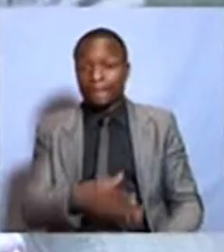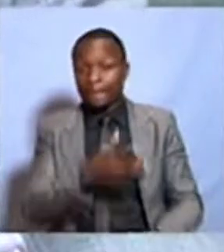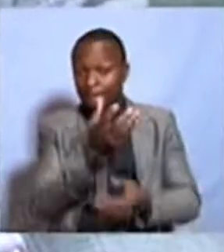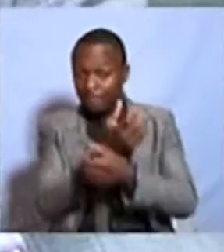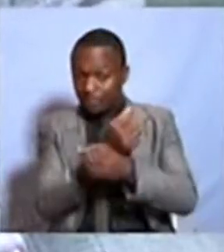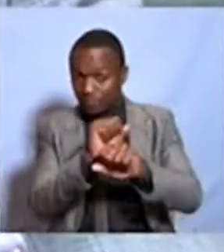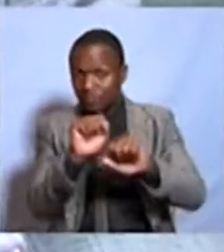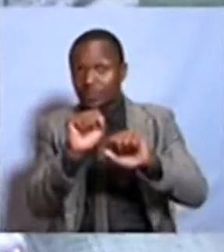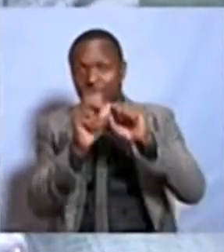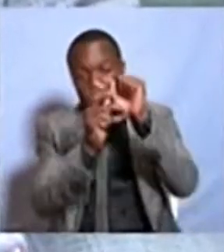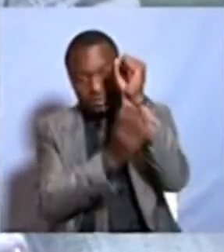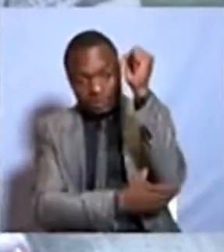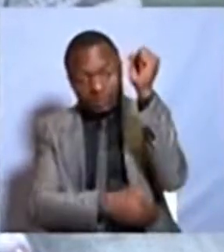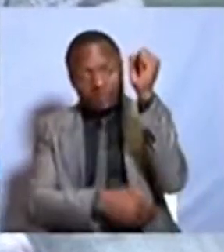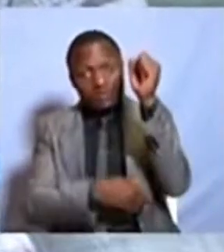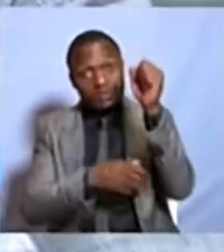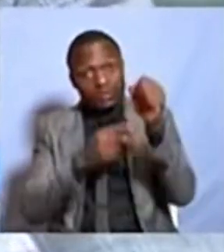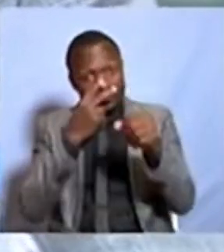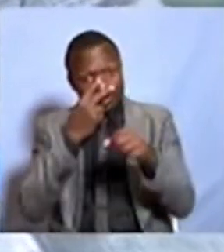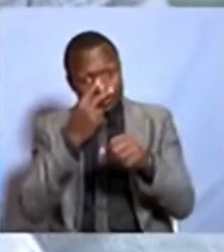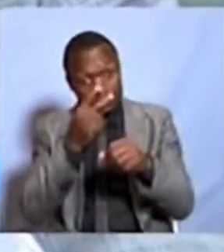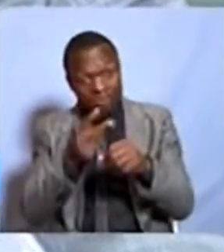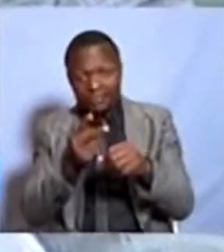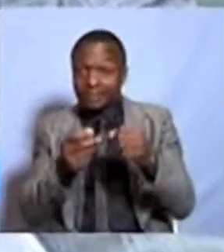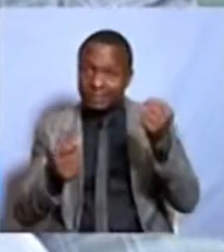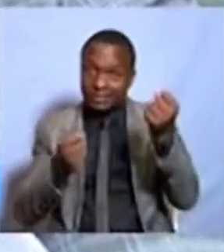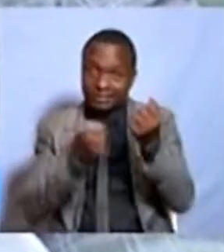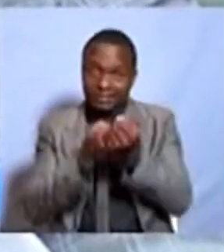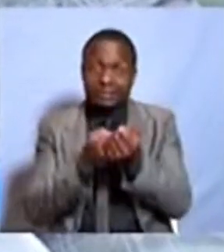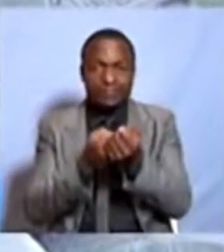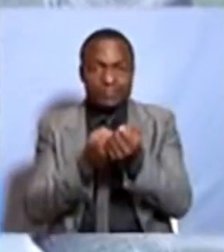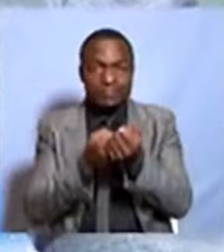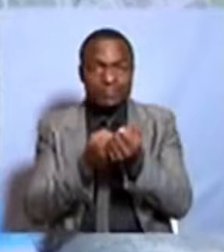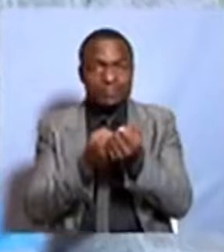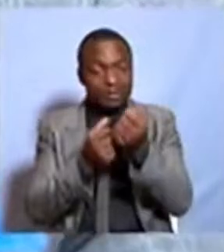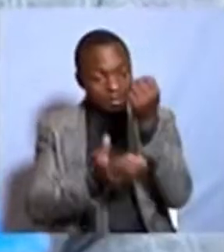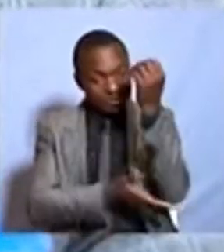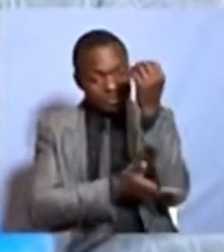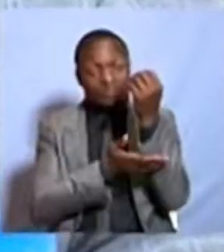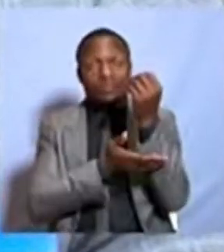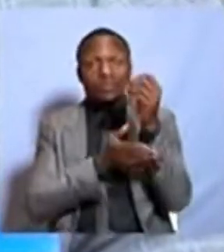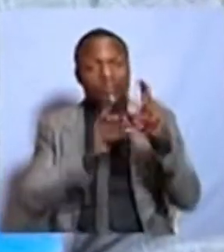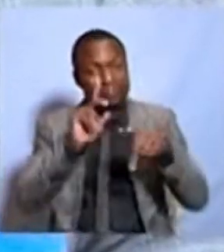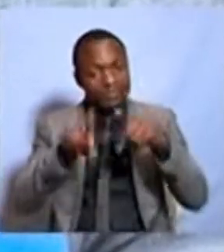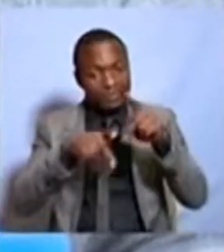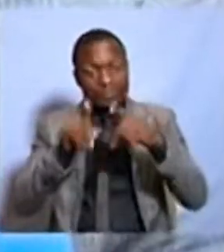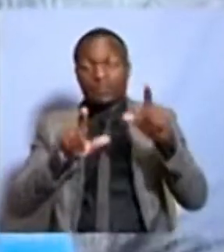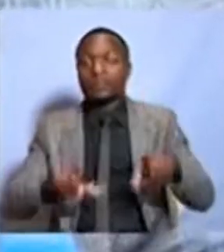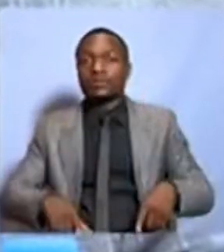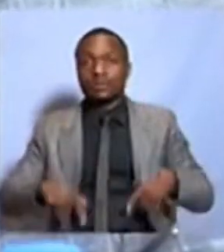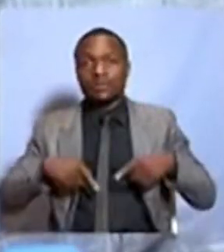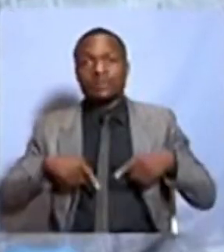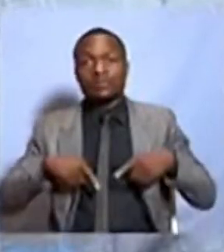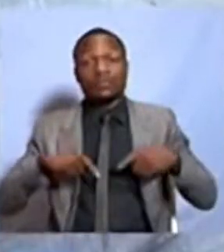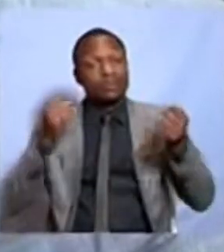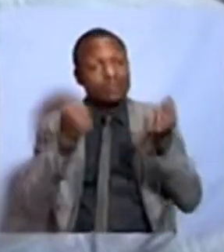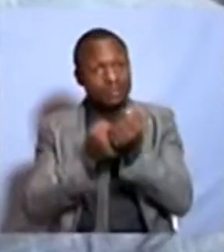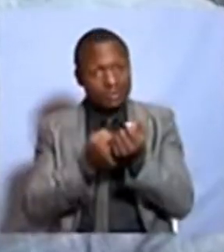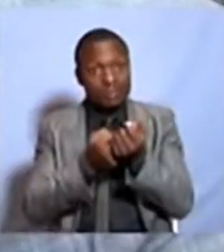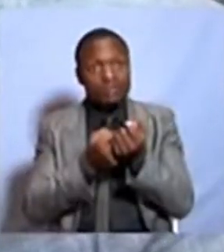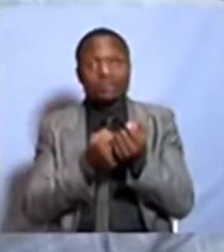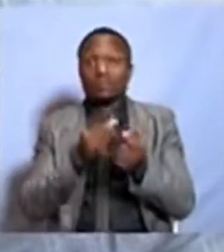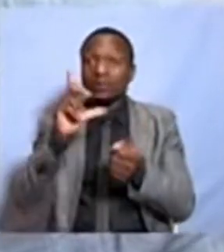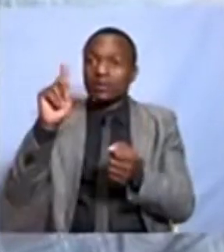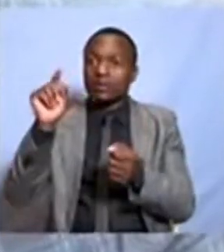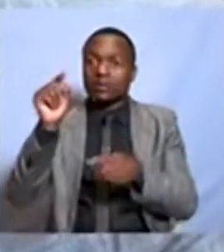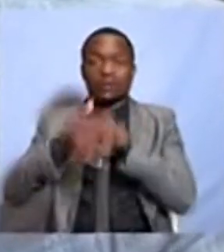have we really looked at the support we need to uplift the people we are supporting beyond the inputs we give them? Because over the last 20